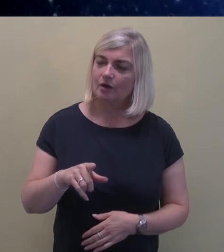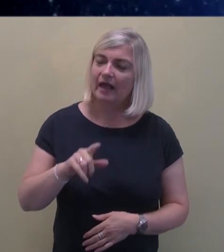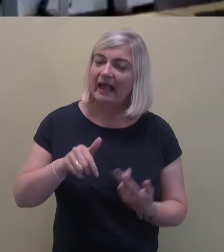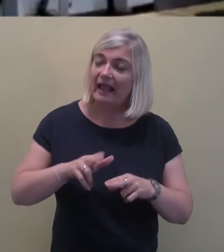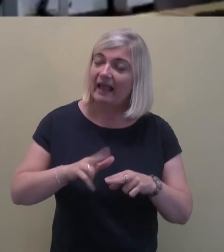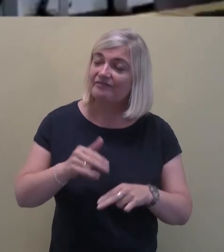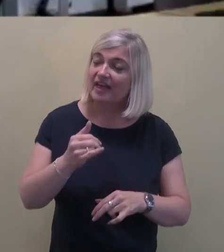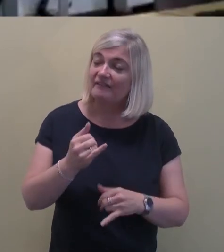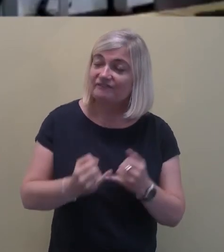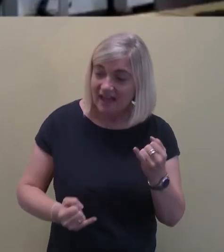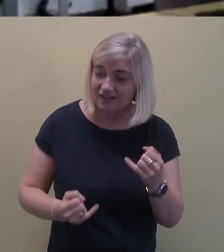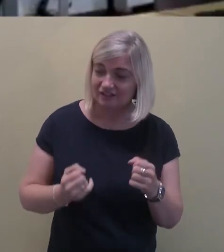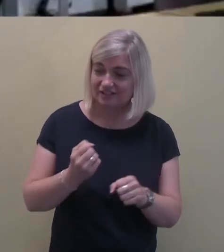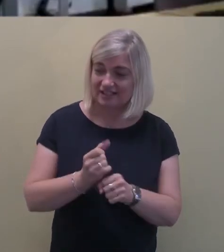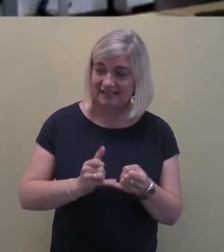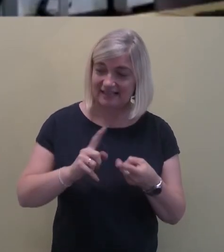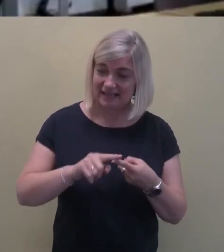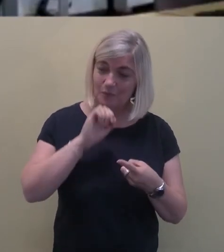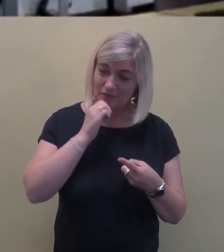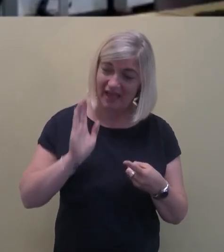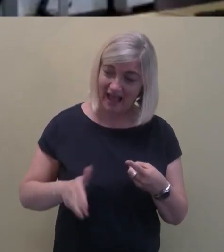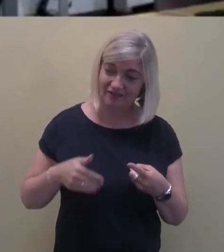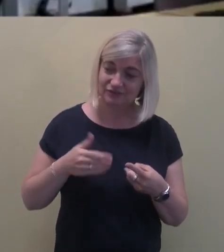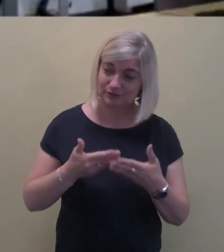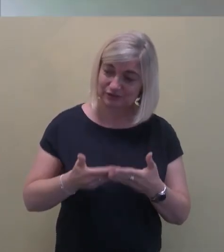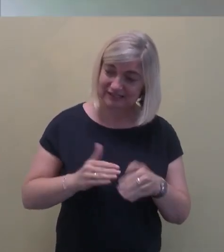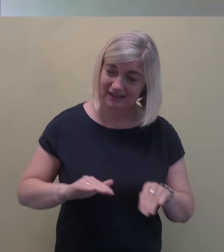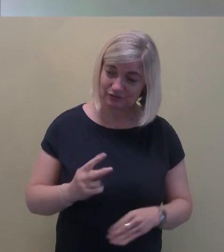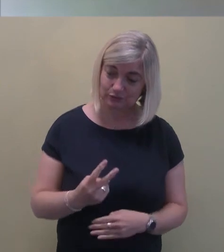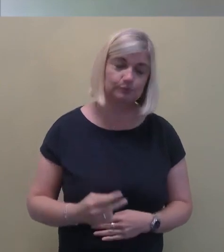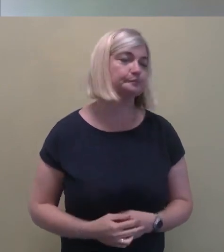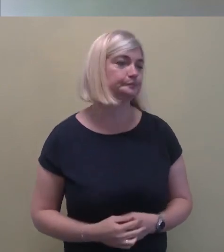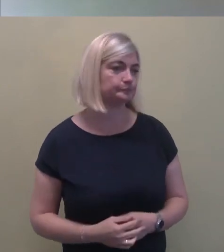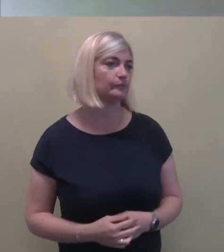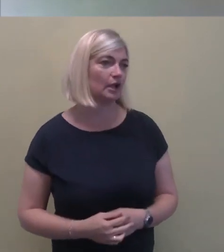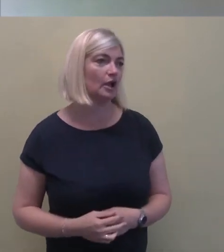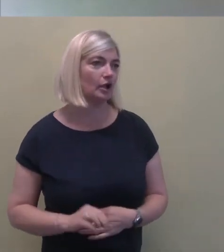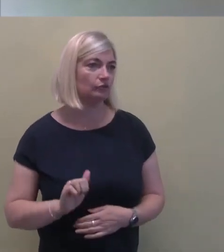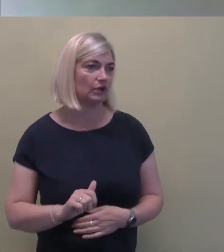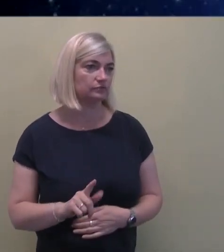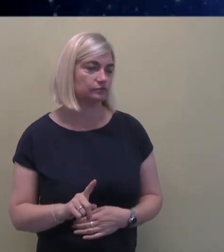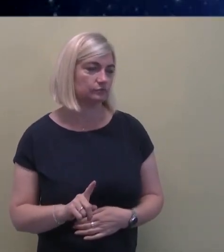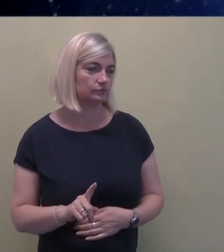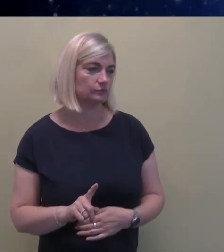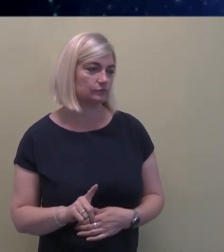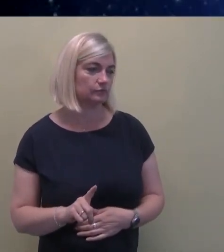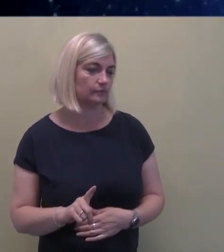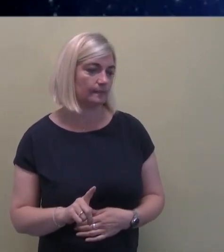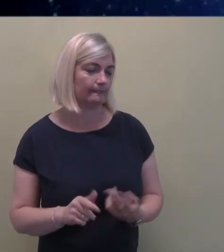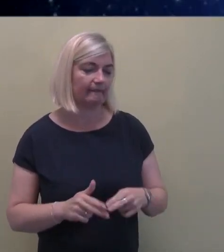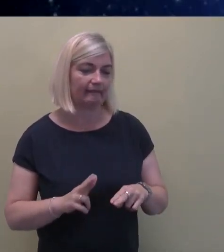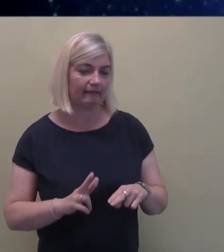We've got some words. It's a level level 2. Yeah. We'll study level 2 instead, Mina. Oh, if they don't have